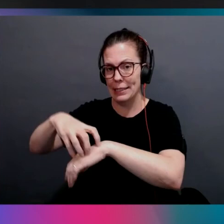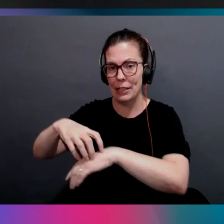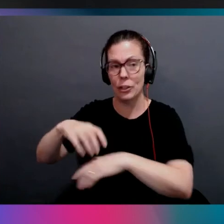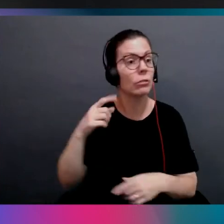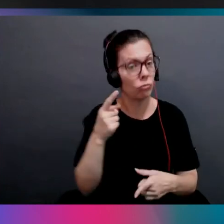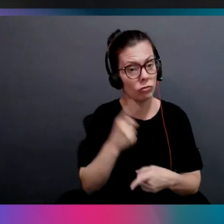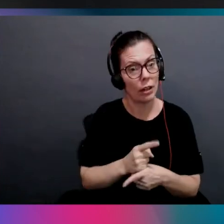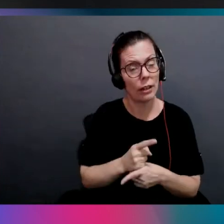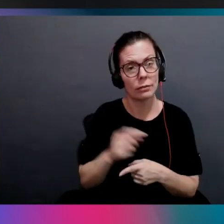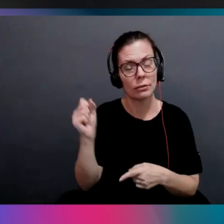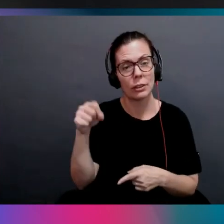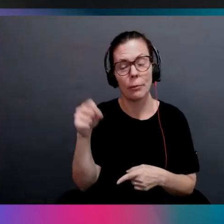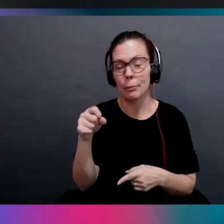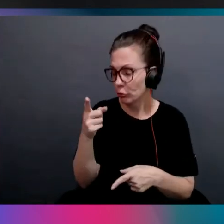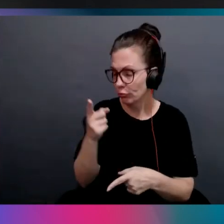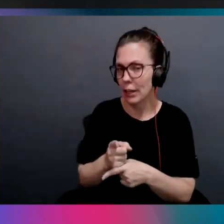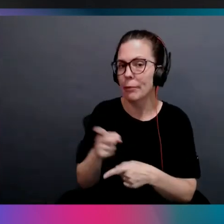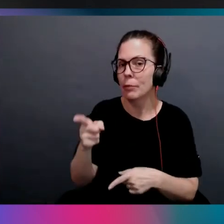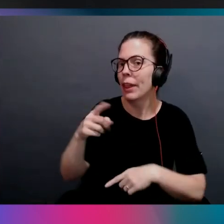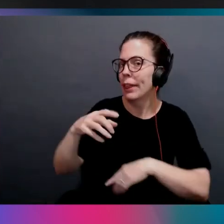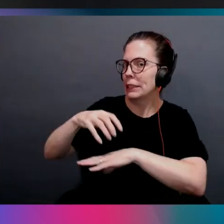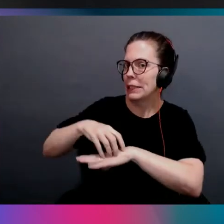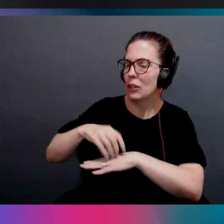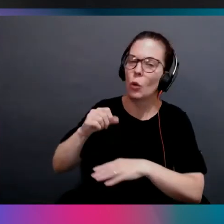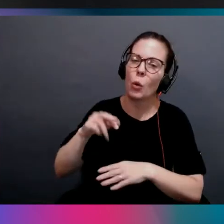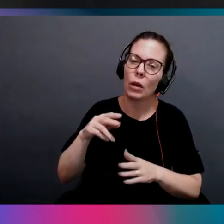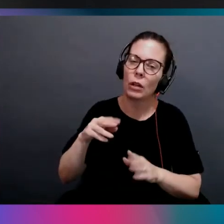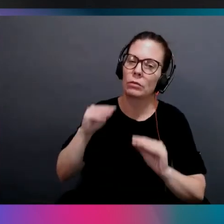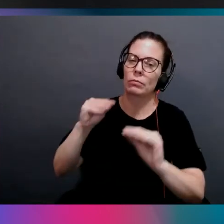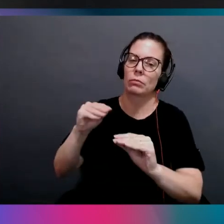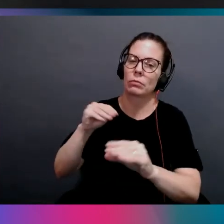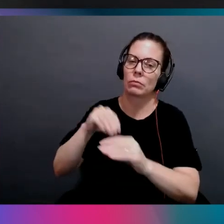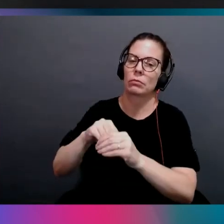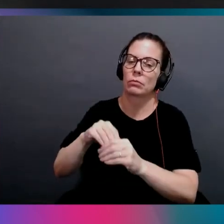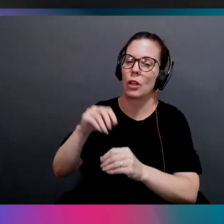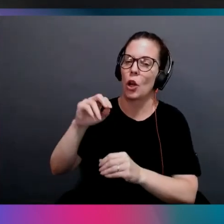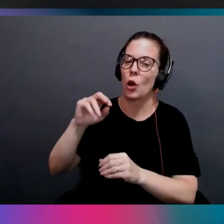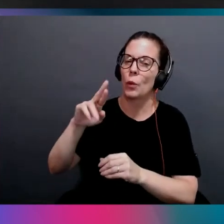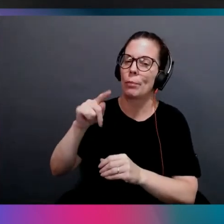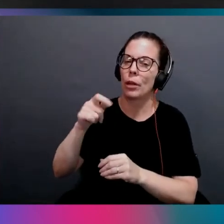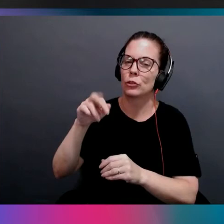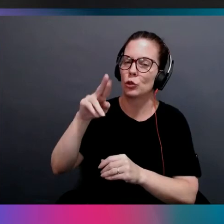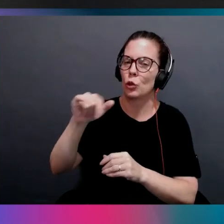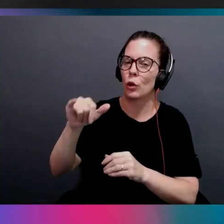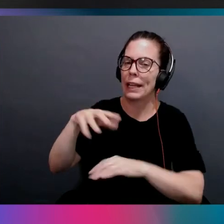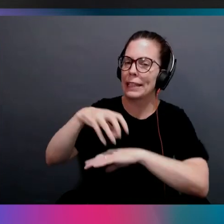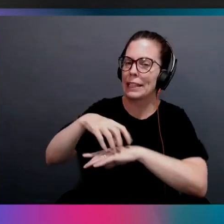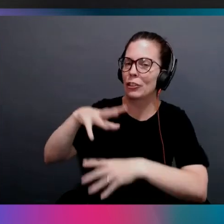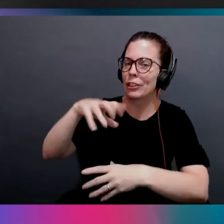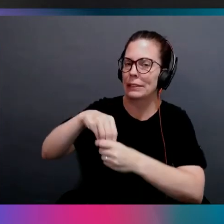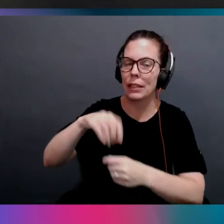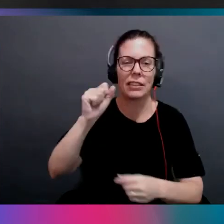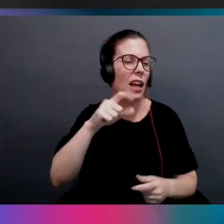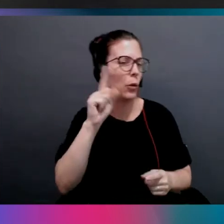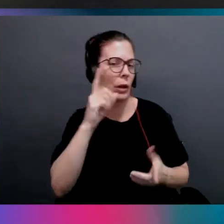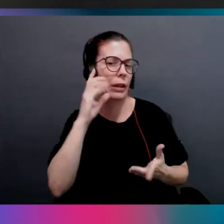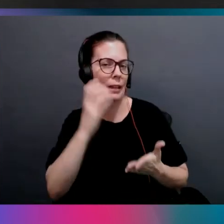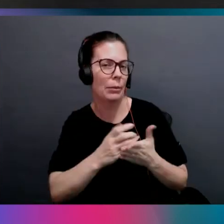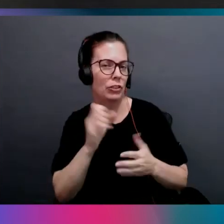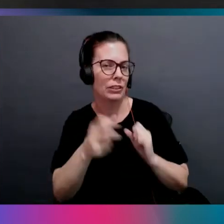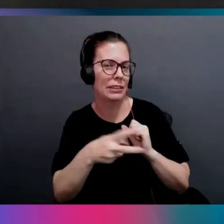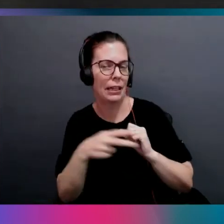Well, right. Well, the container or repository that we have our container in. Yes. Yeah. Exactly. Where that image is. Or, very good. Okay. Right. Yep.